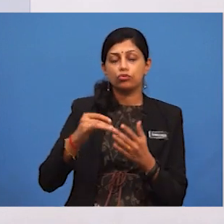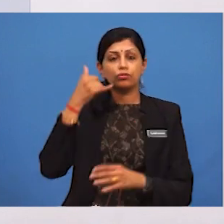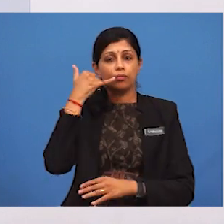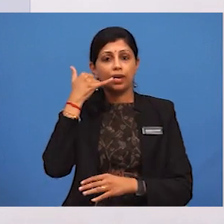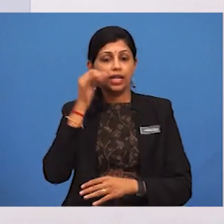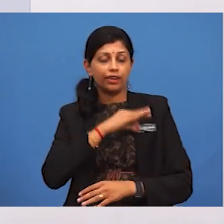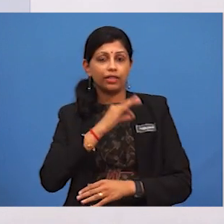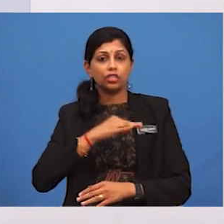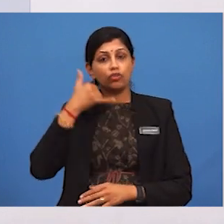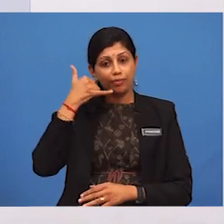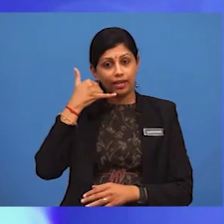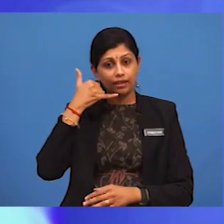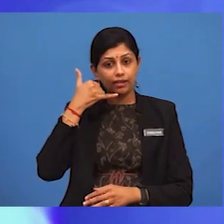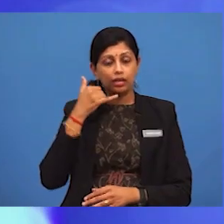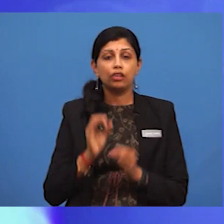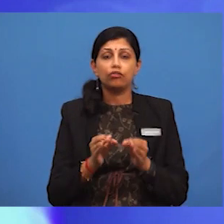excellent bargain.